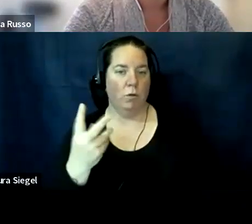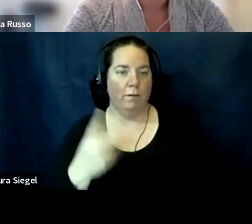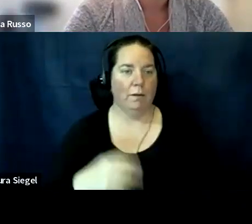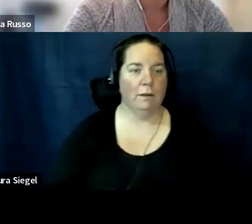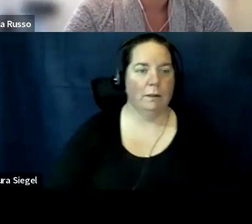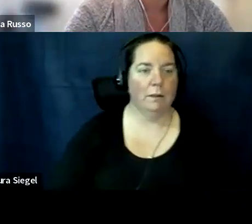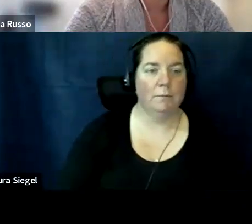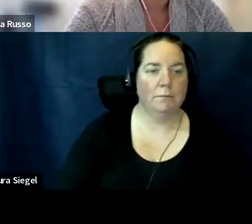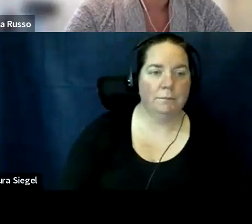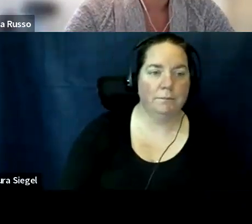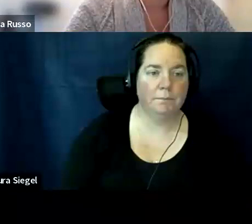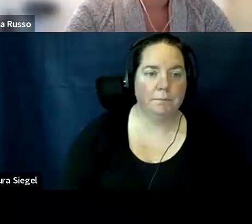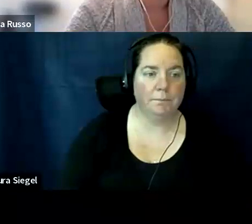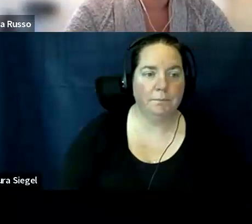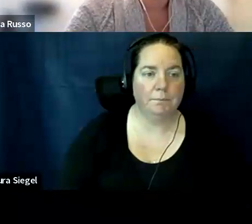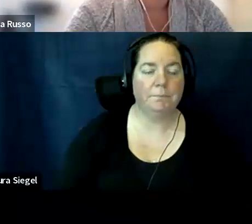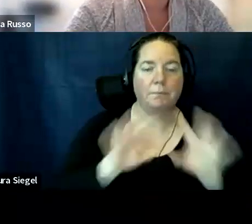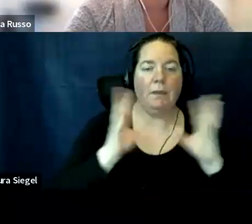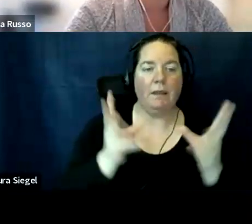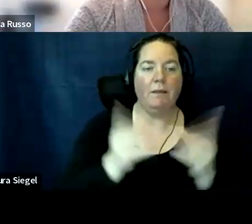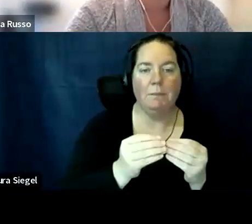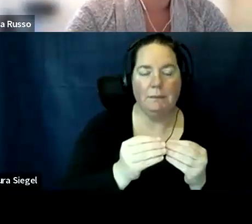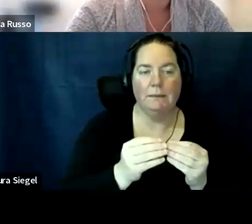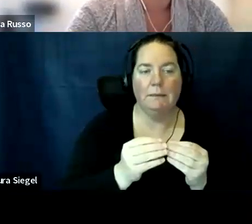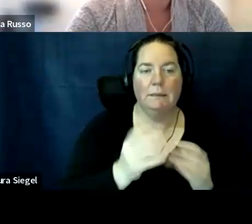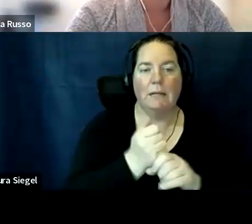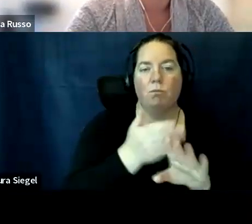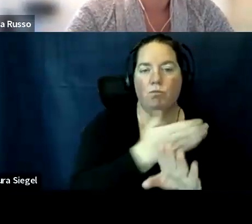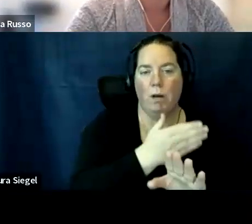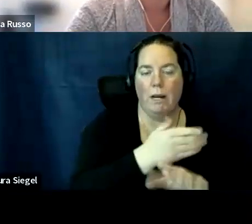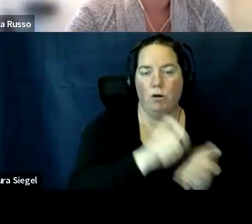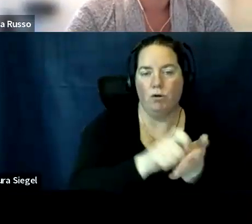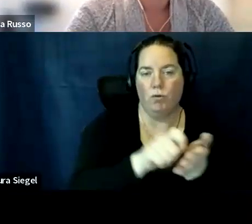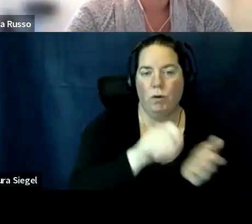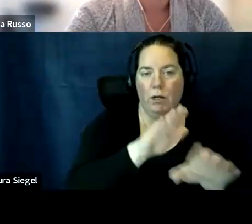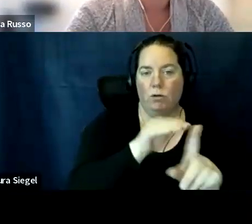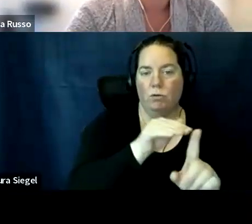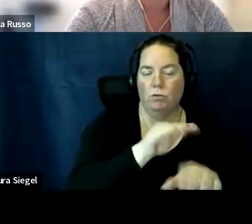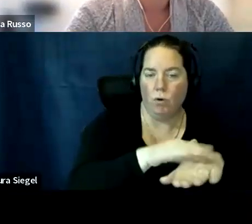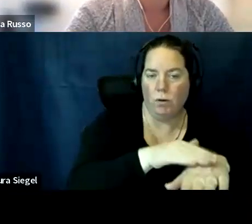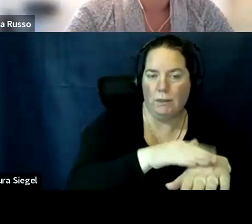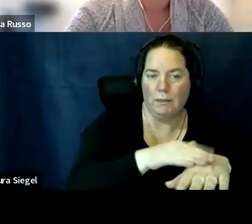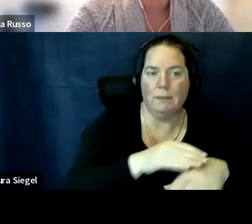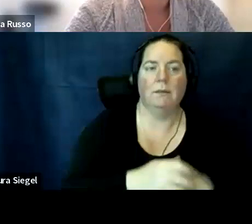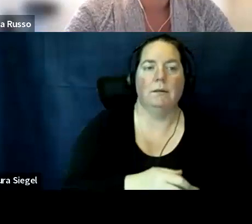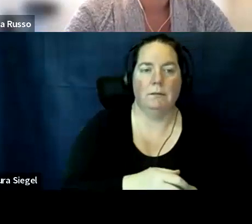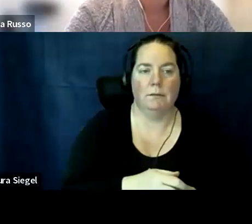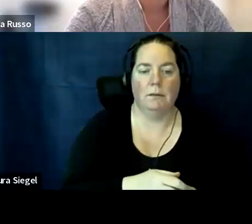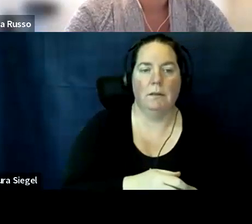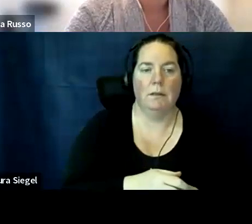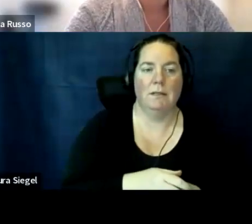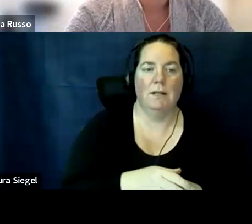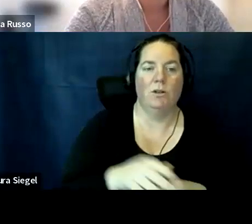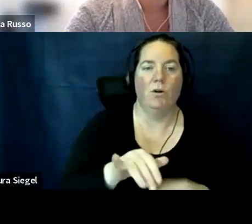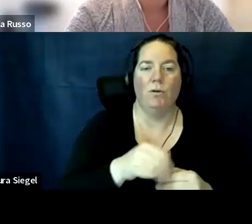Okay, so families get a prior written notice and the deadline for the form comes after. So